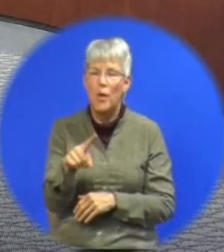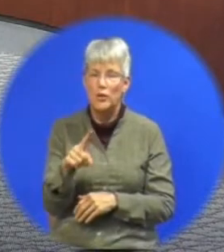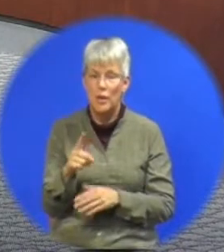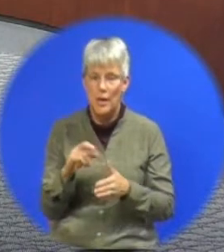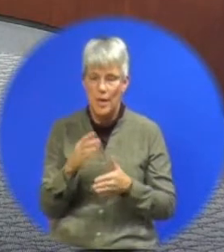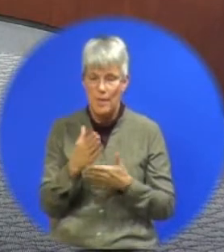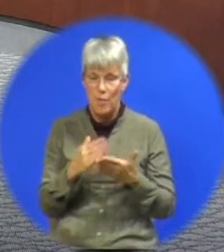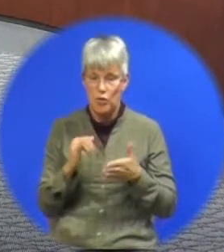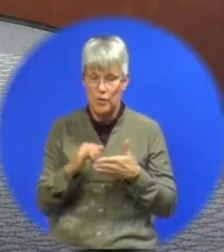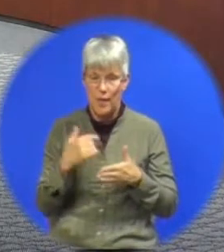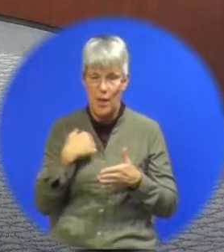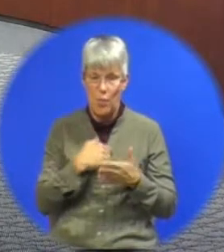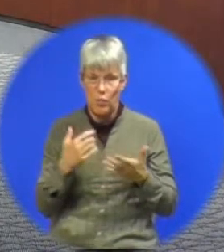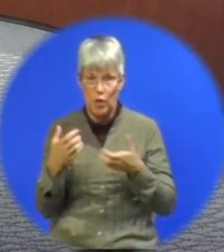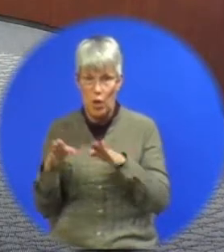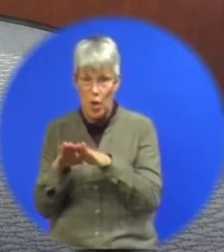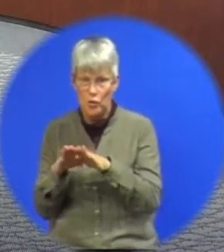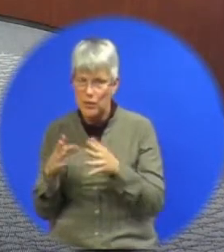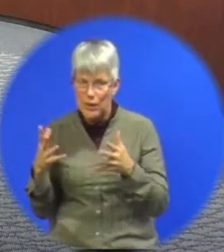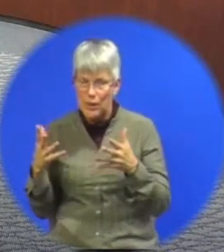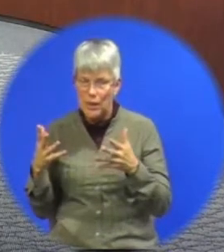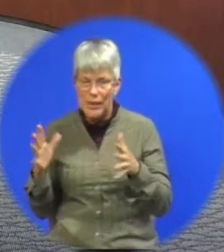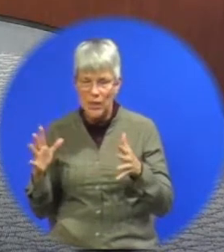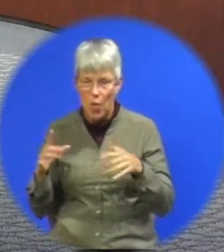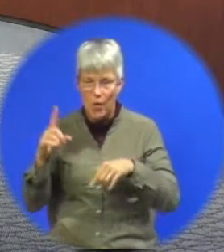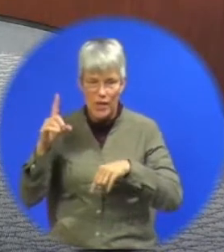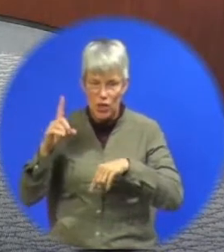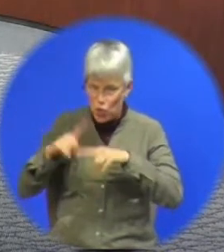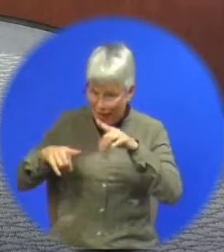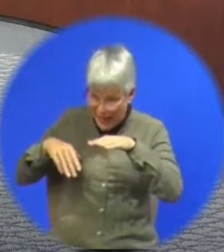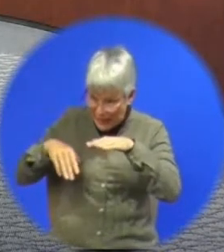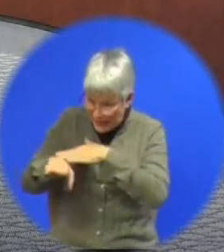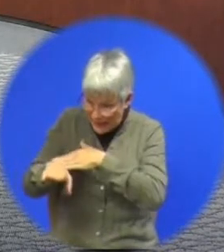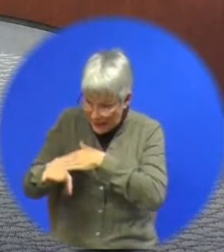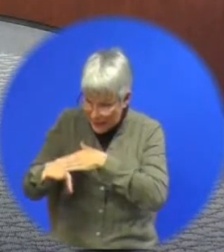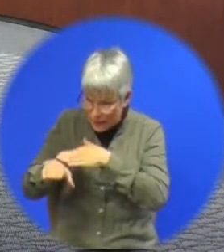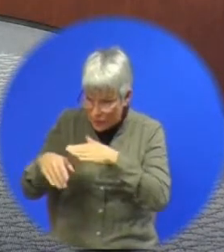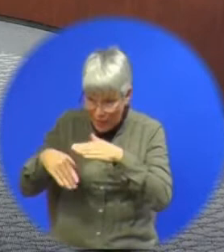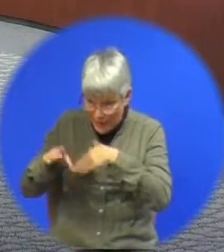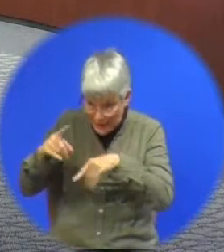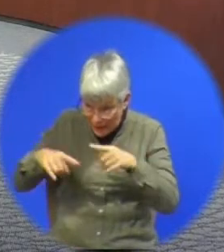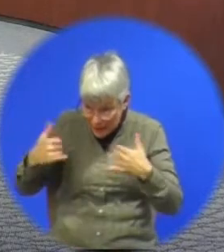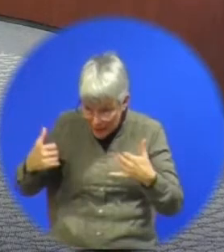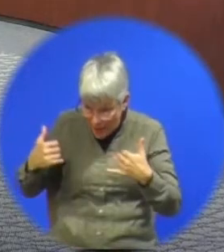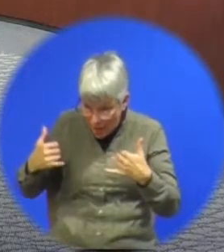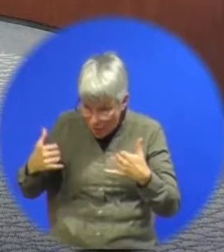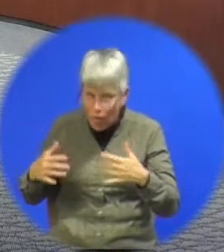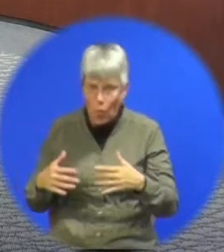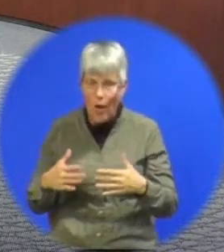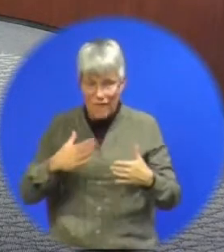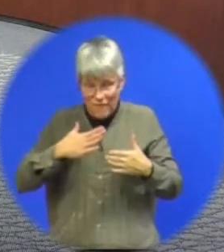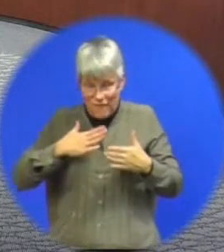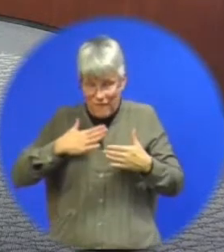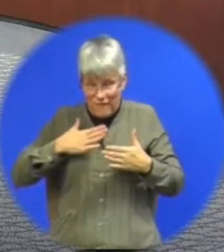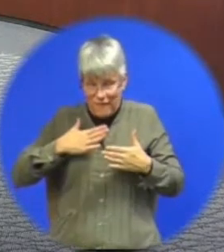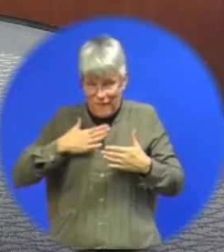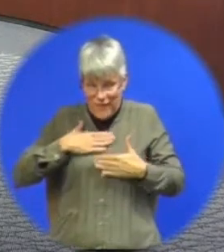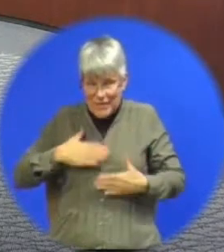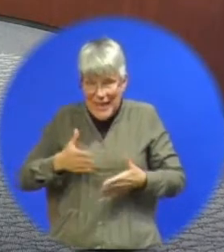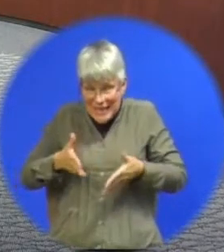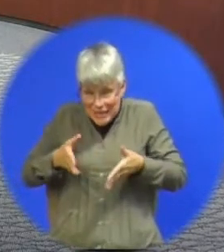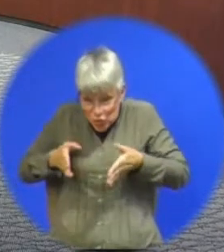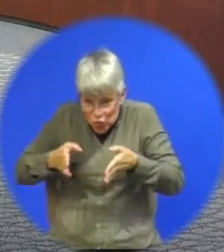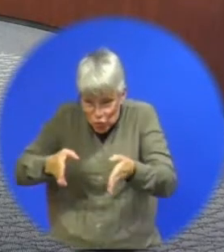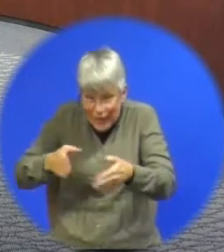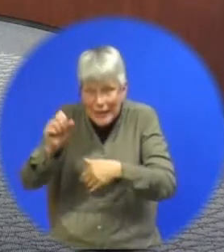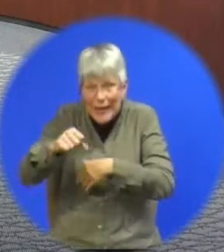that we're proposing to close is already inaccessible, correct? Well, physically, although of course it's a street, I mean, if